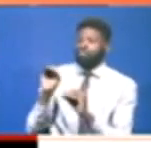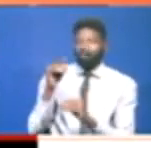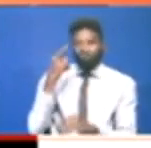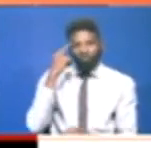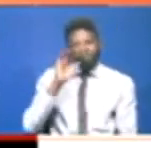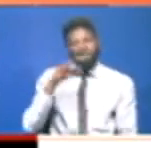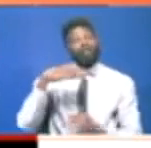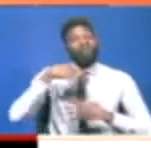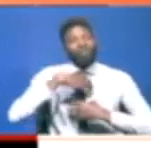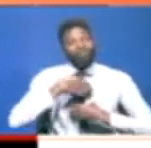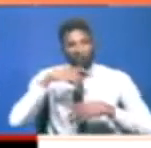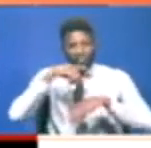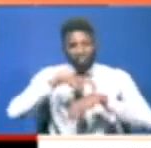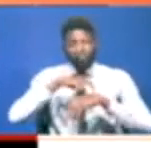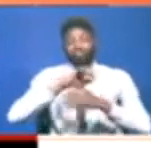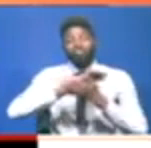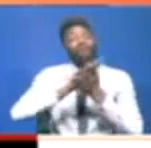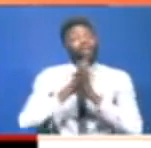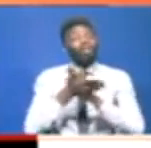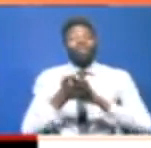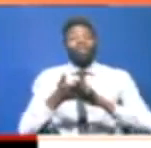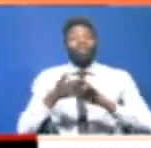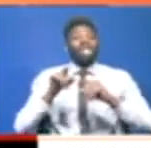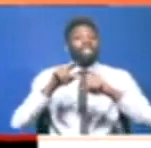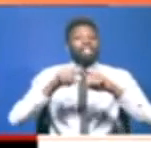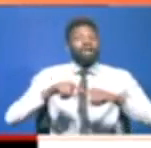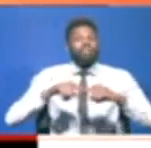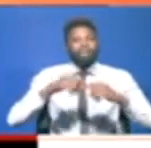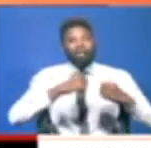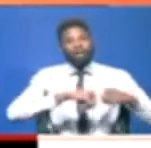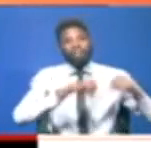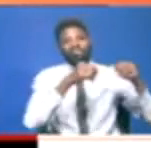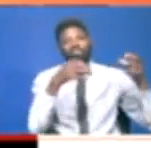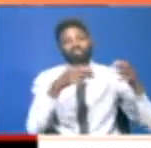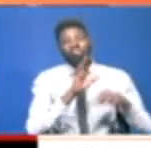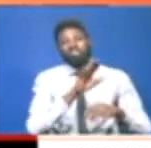without necessarily having to rely on the employer. Mm-hmm. Yeah.